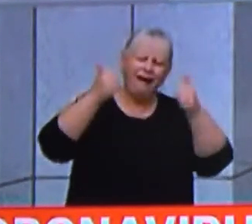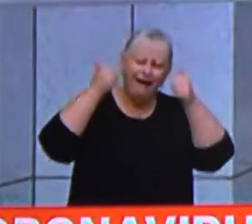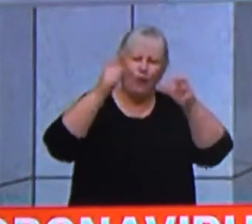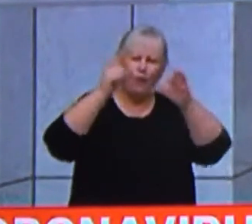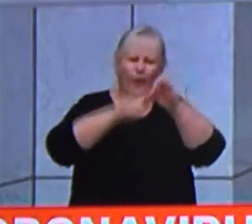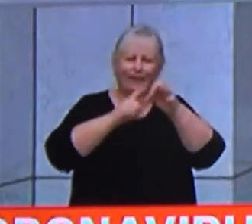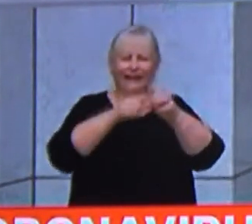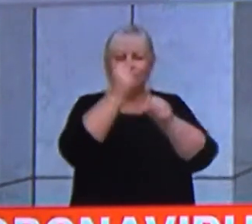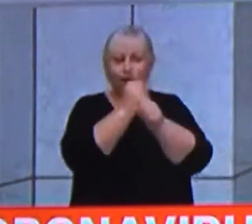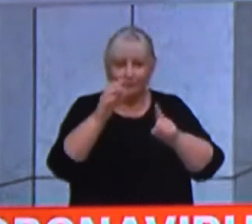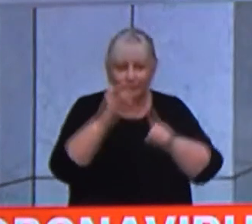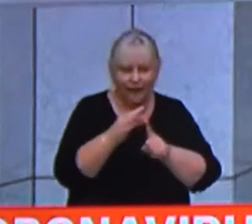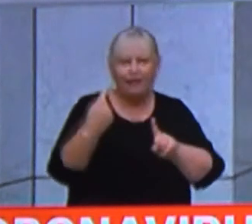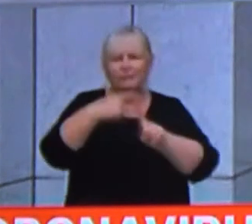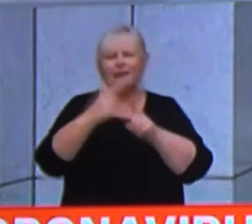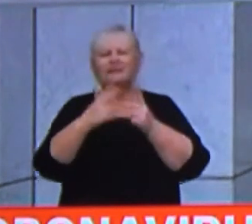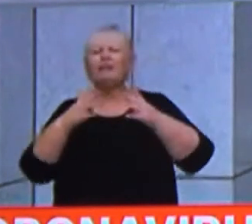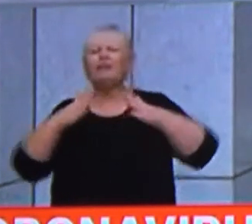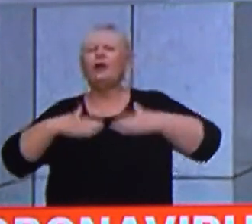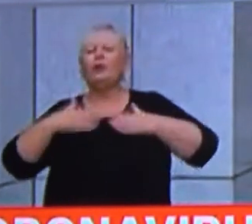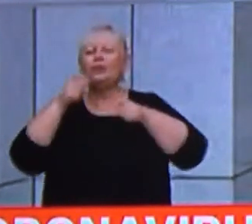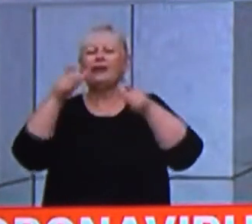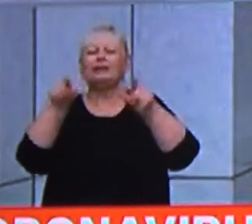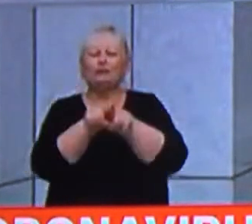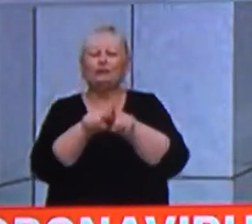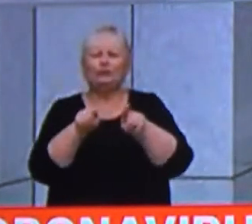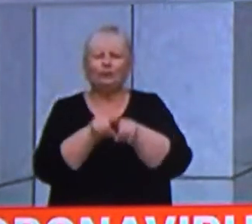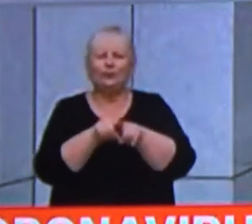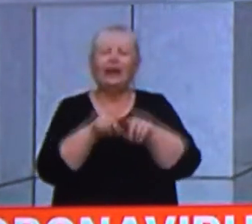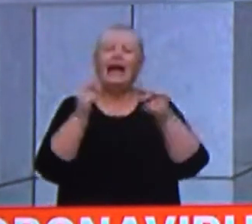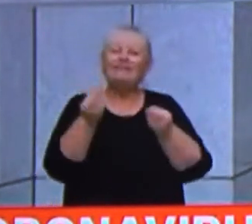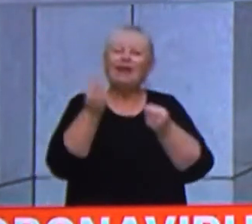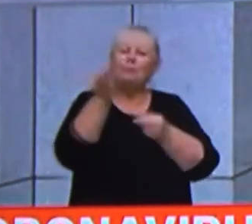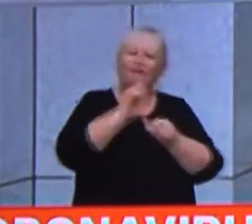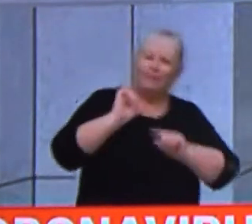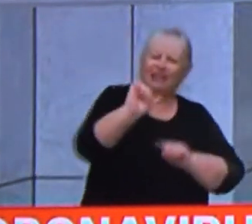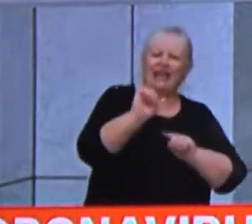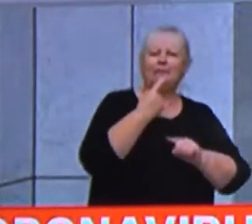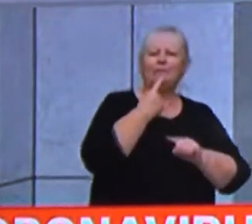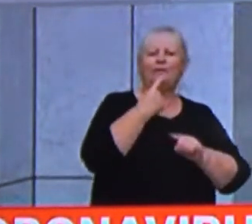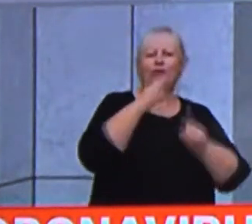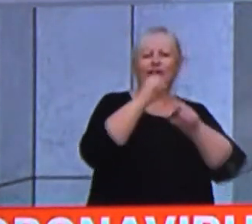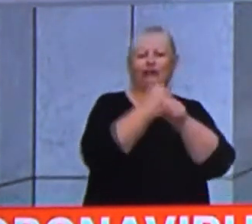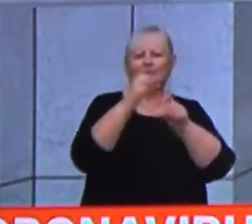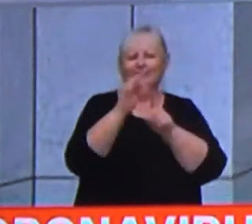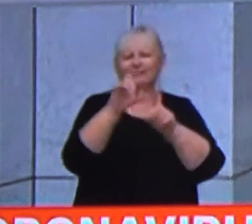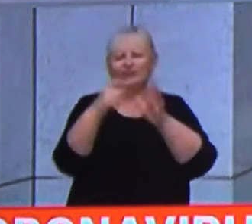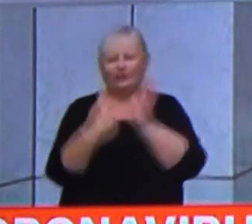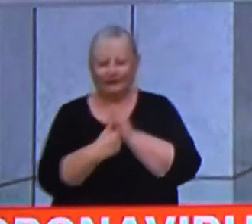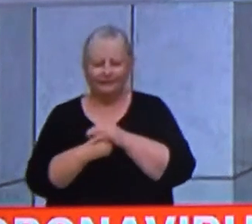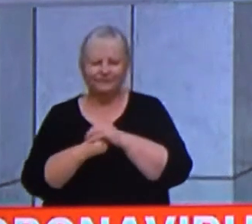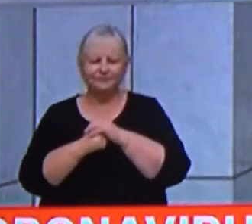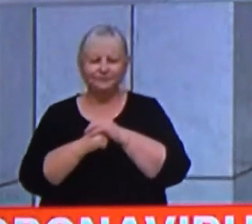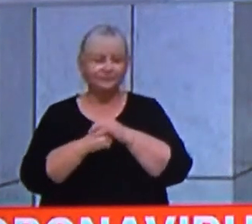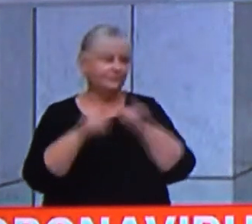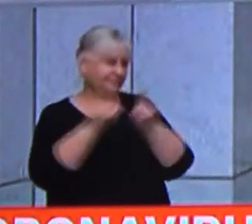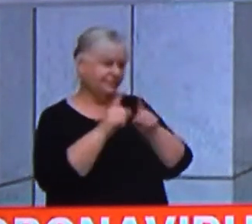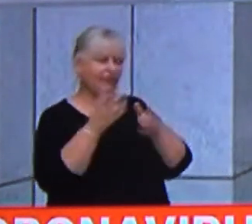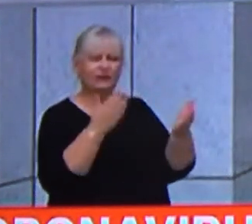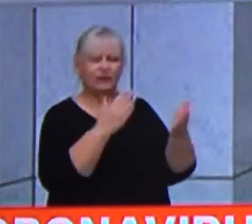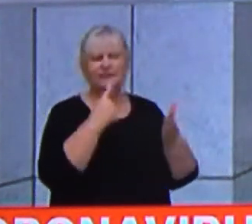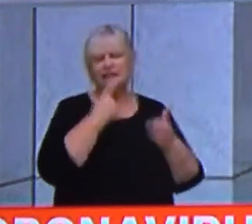and we provide all opportunities for anyone in those circumstances to find a way to reach help.